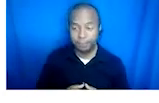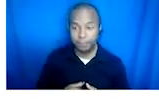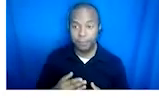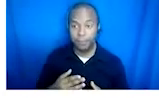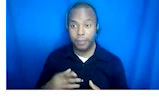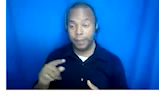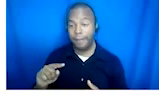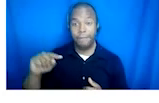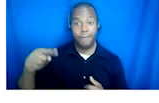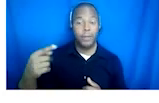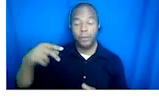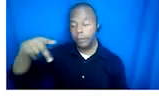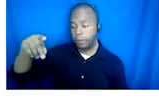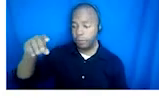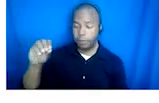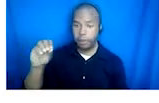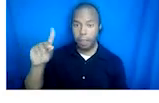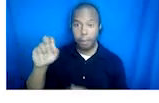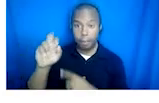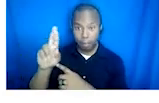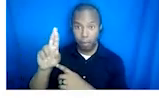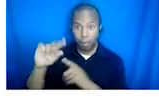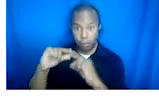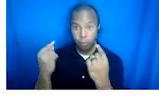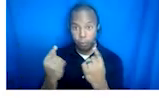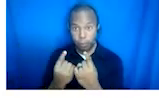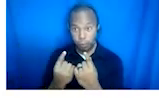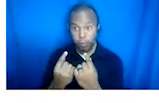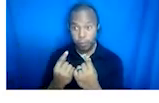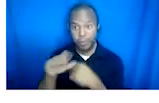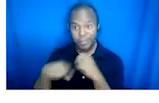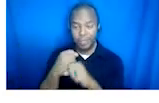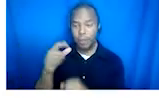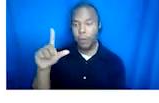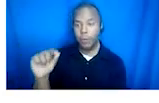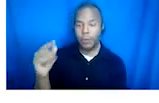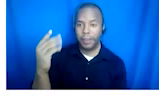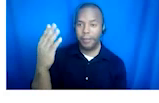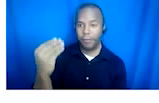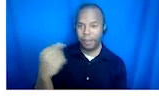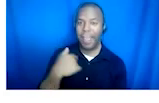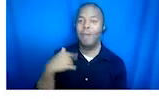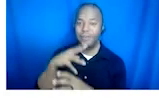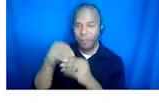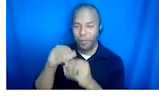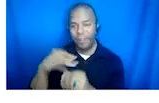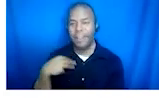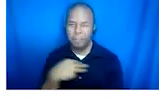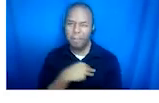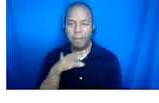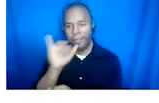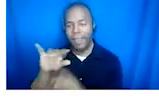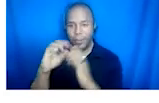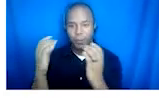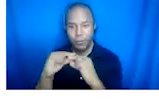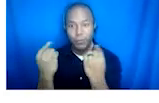first poker group was in 2014, and I was a member of that group. So then when